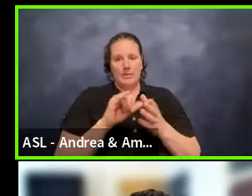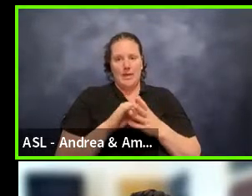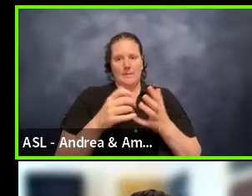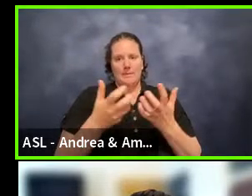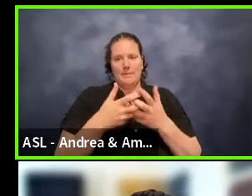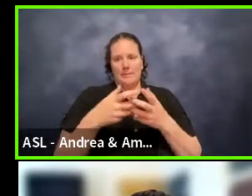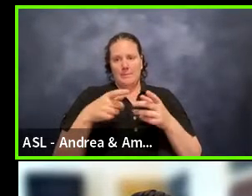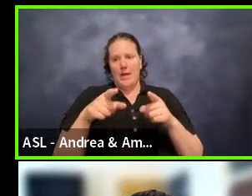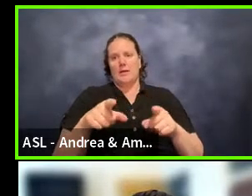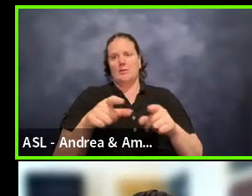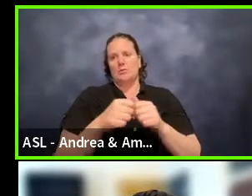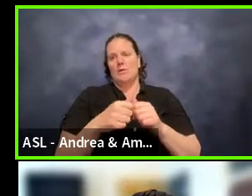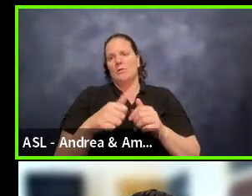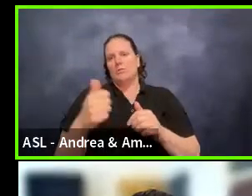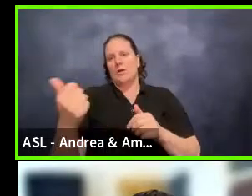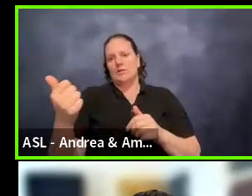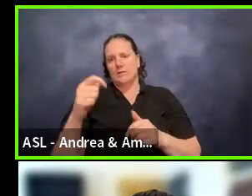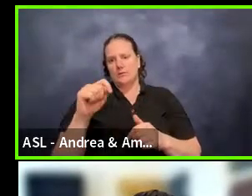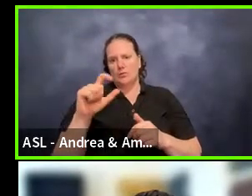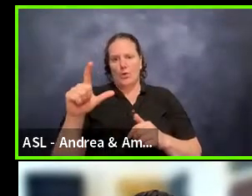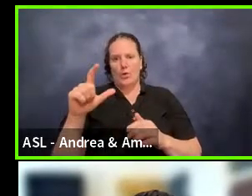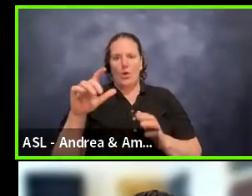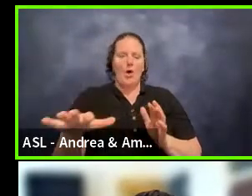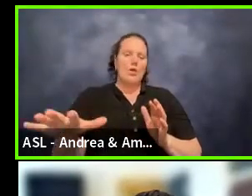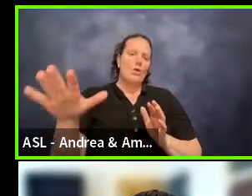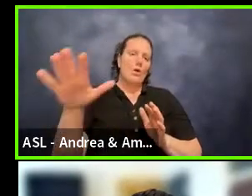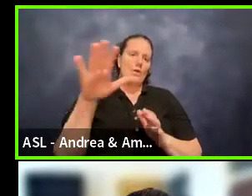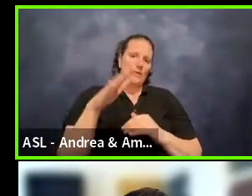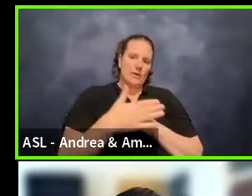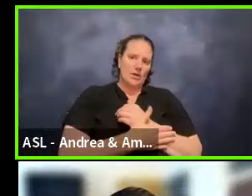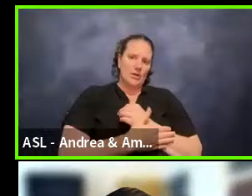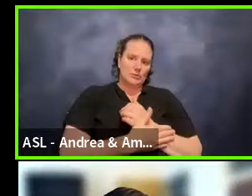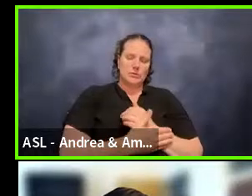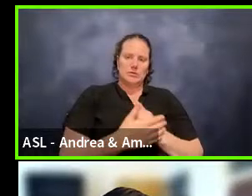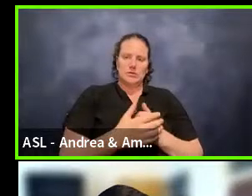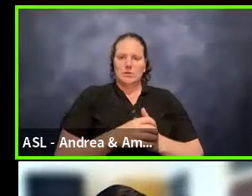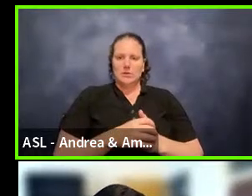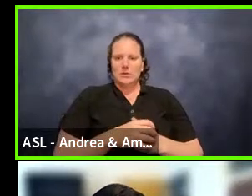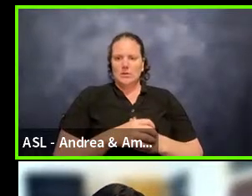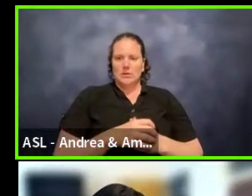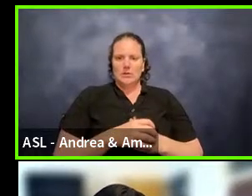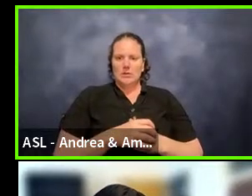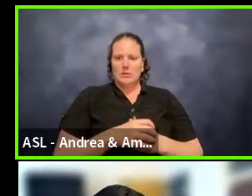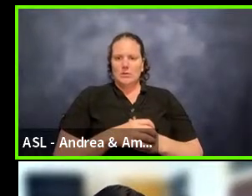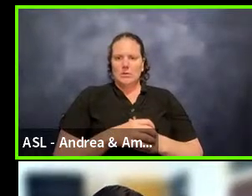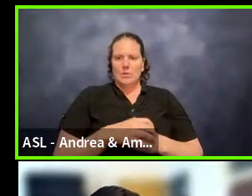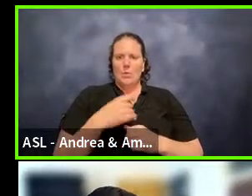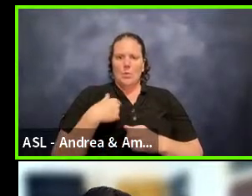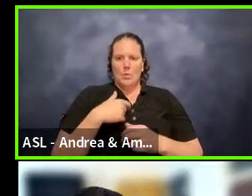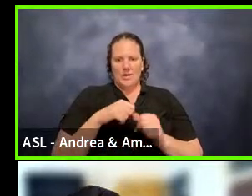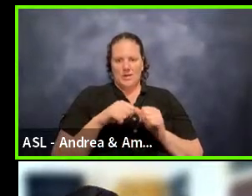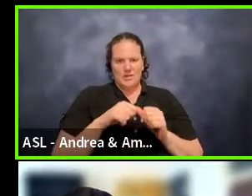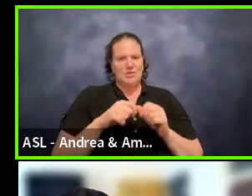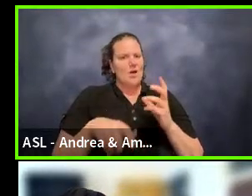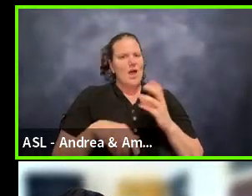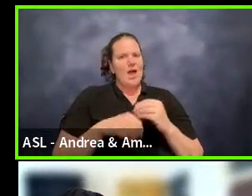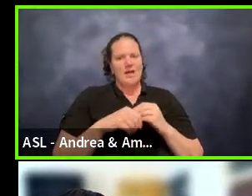the rest of the toll agencies across the country. And as we continue to add